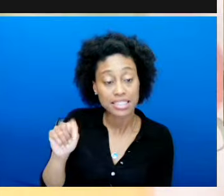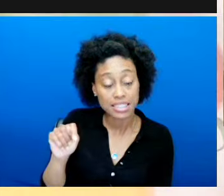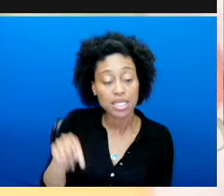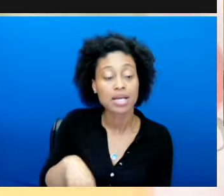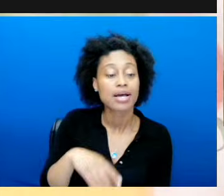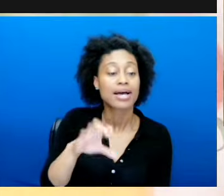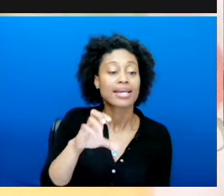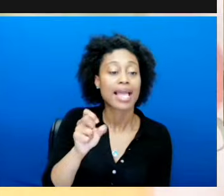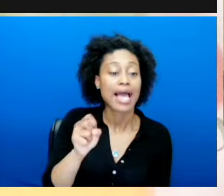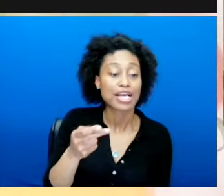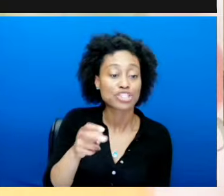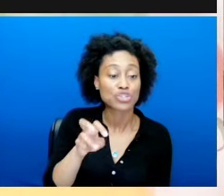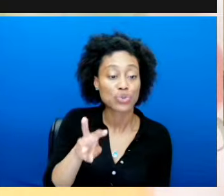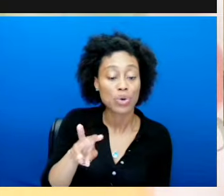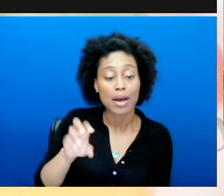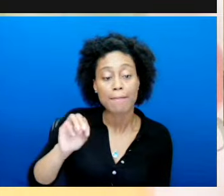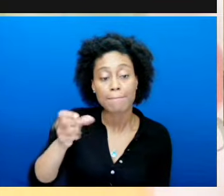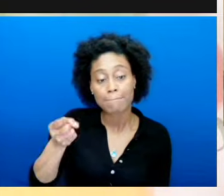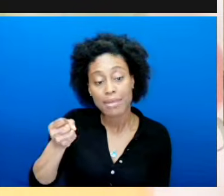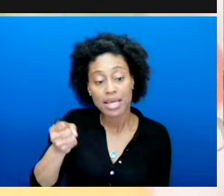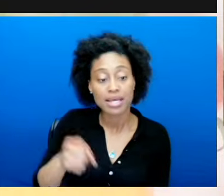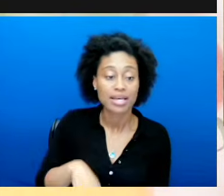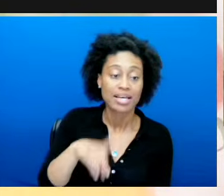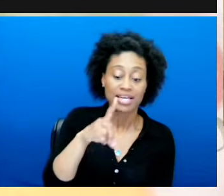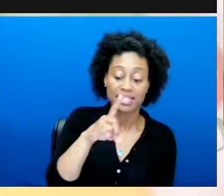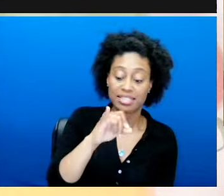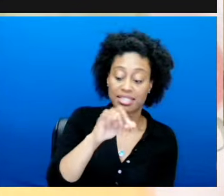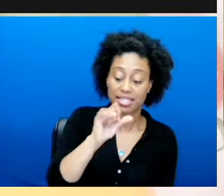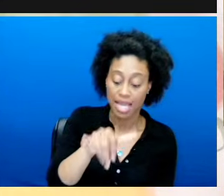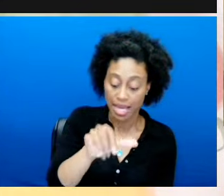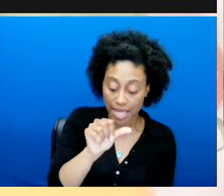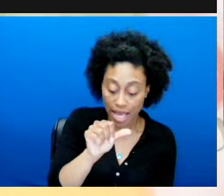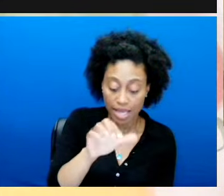nutritional yeast, Daya cheese.